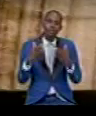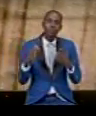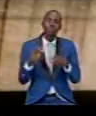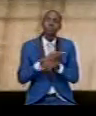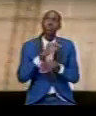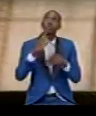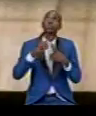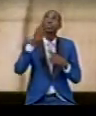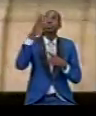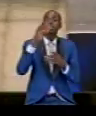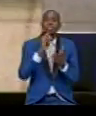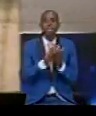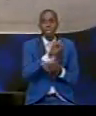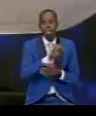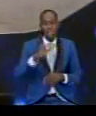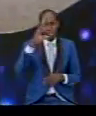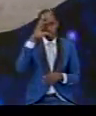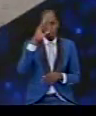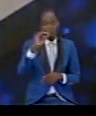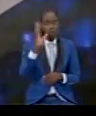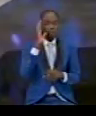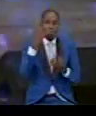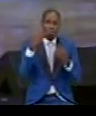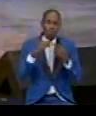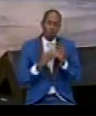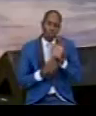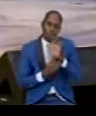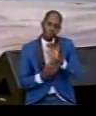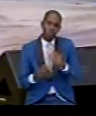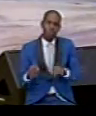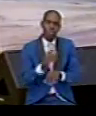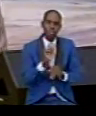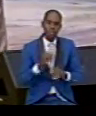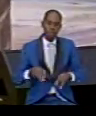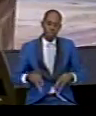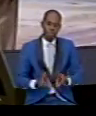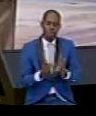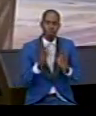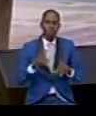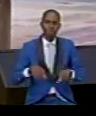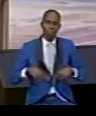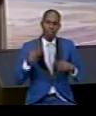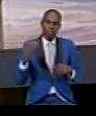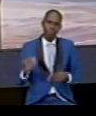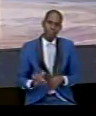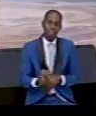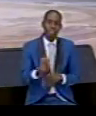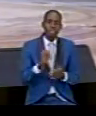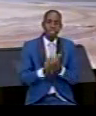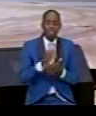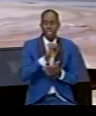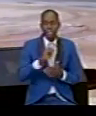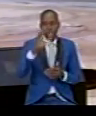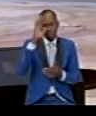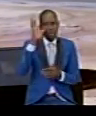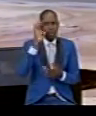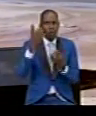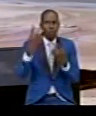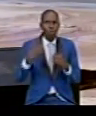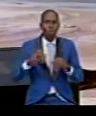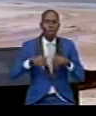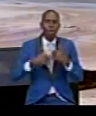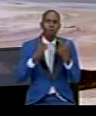and show them the way to life eternal that a mind shall come and show them how to be delivered